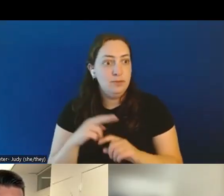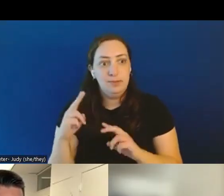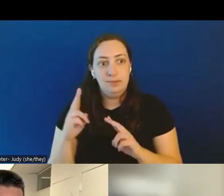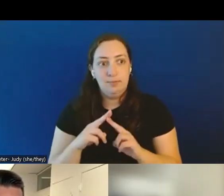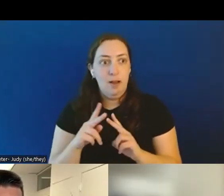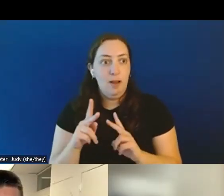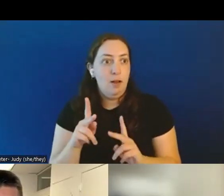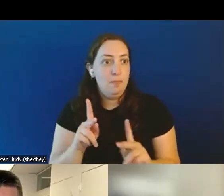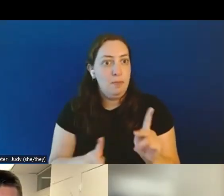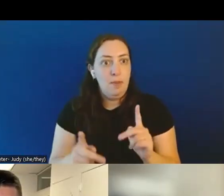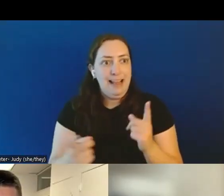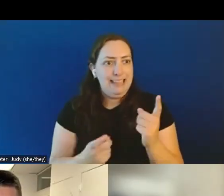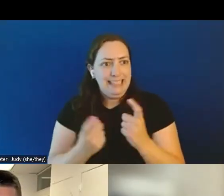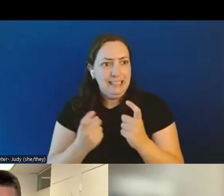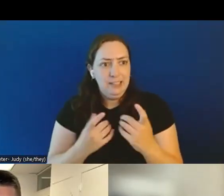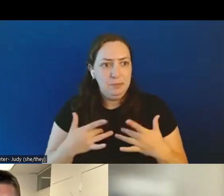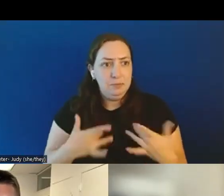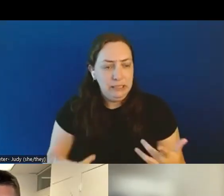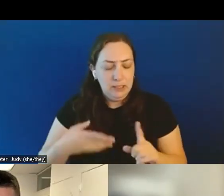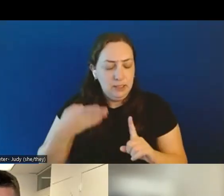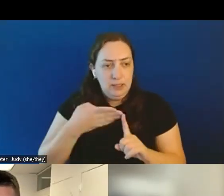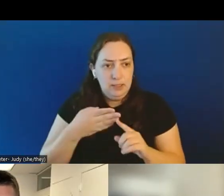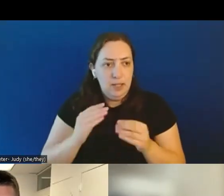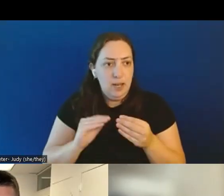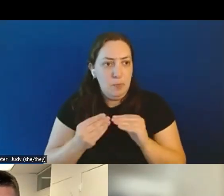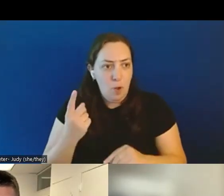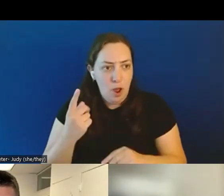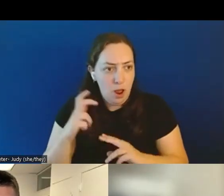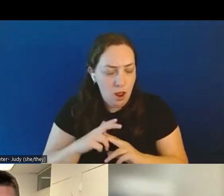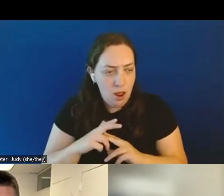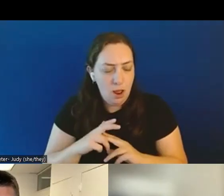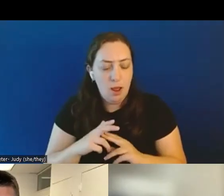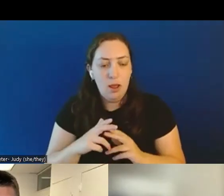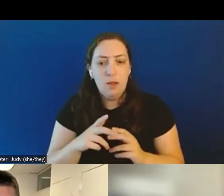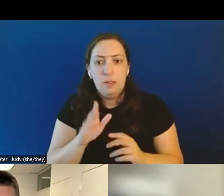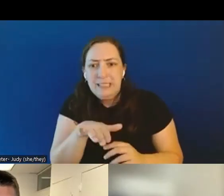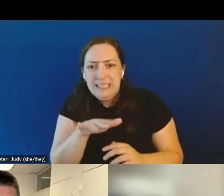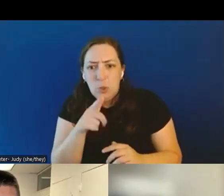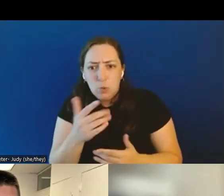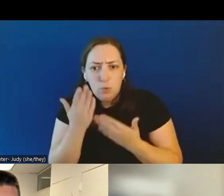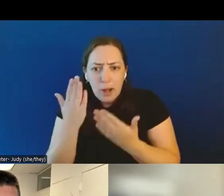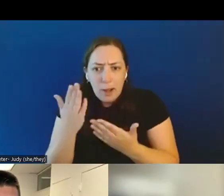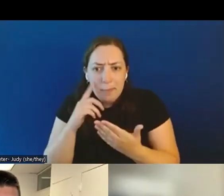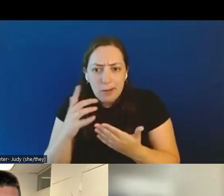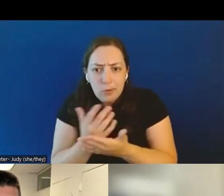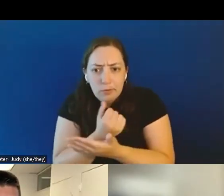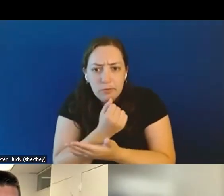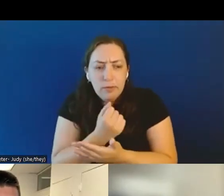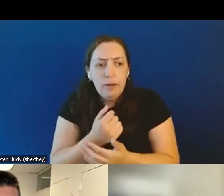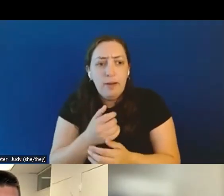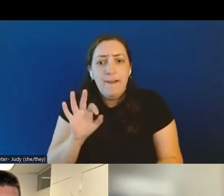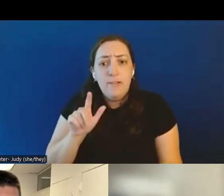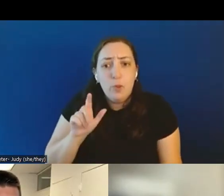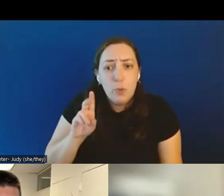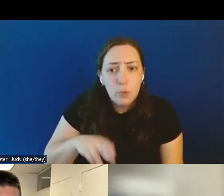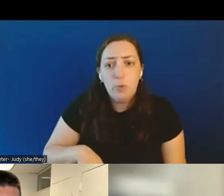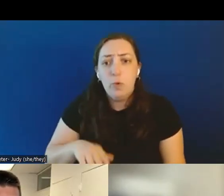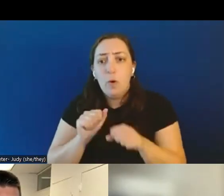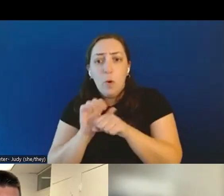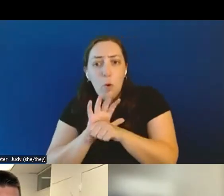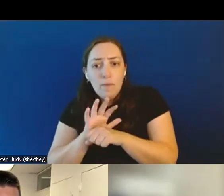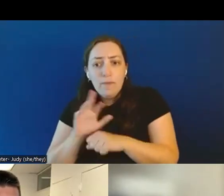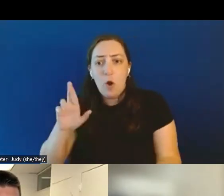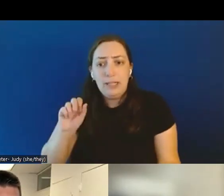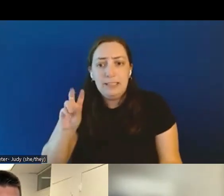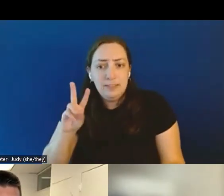season, as frankly we do every season, is who is recommended to get flu, COVID, and RSV vaccine.